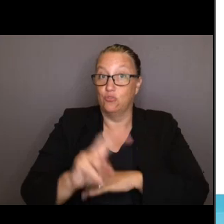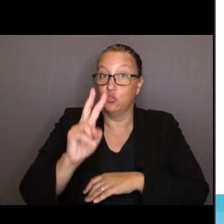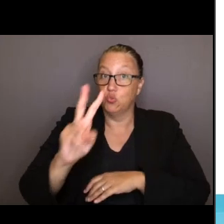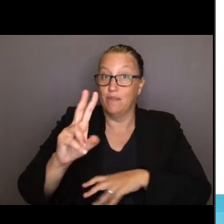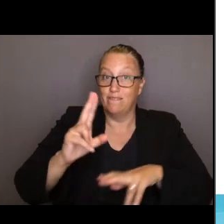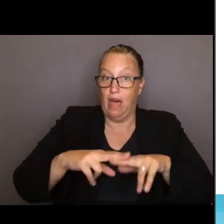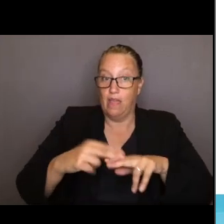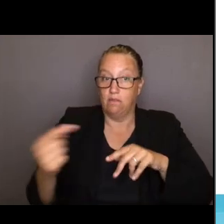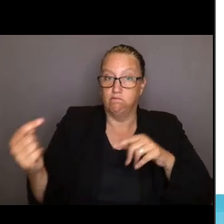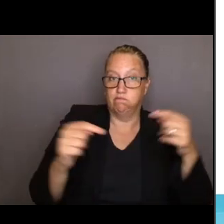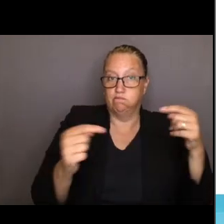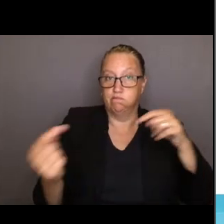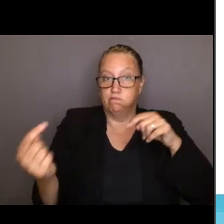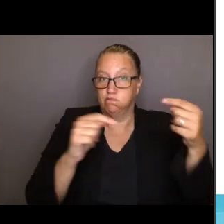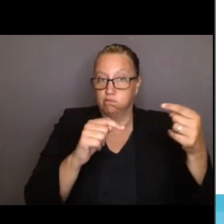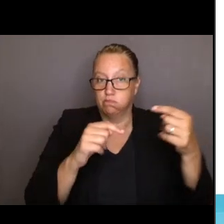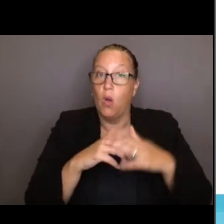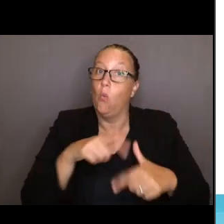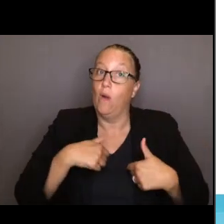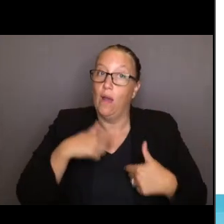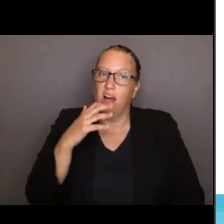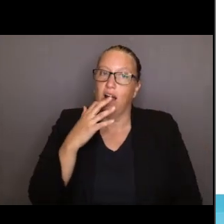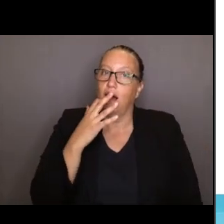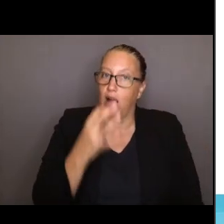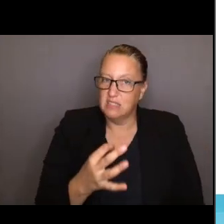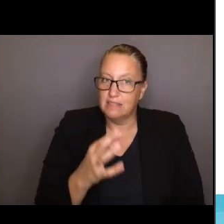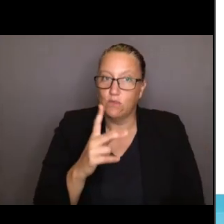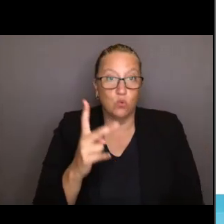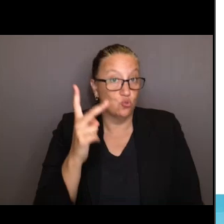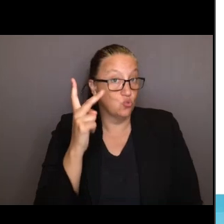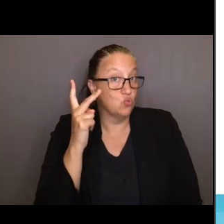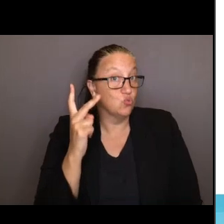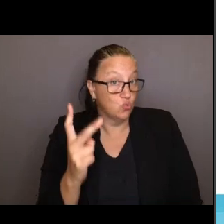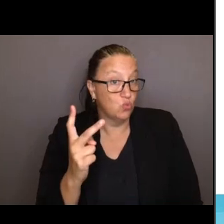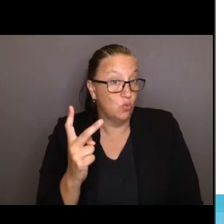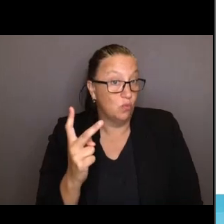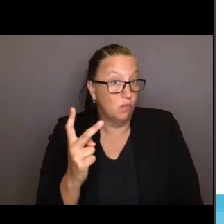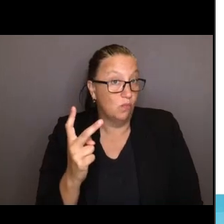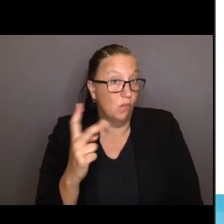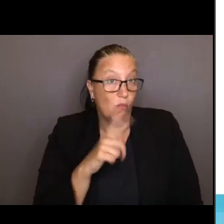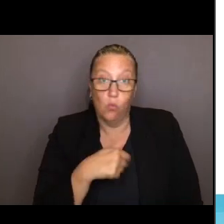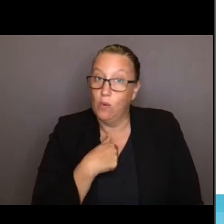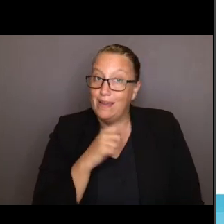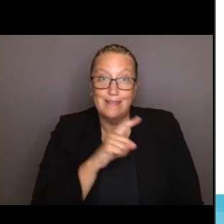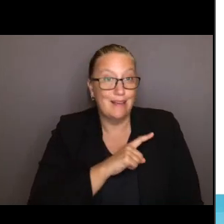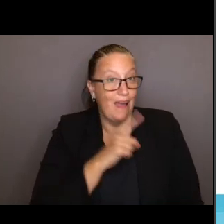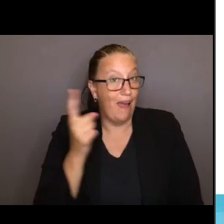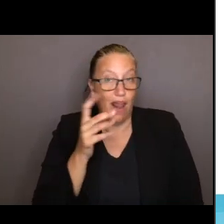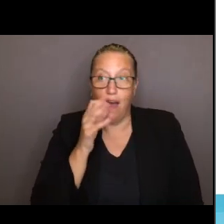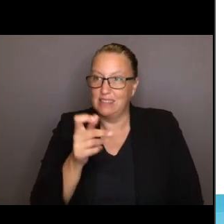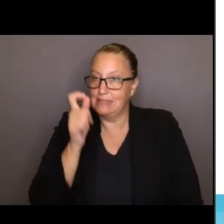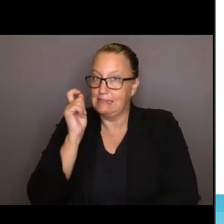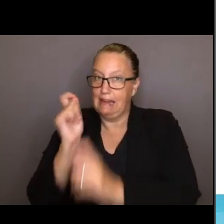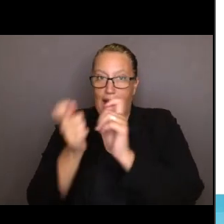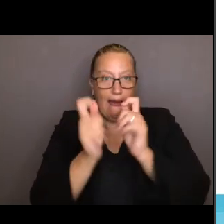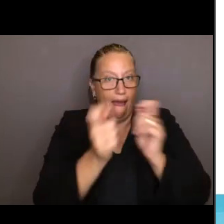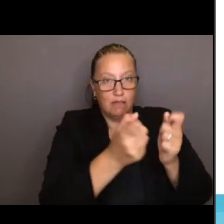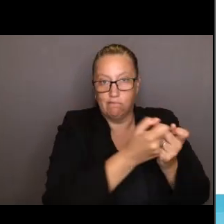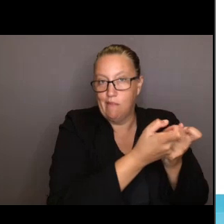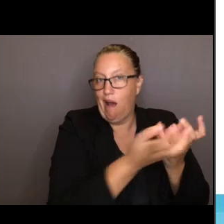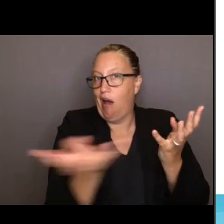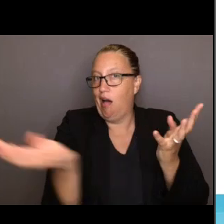So we will ask for 2. We are not in a position to test multiple